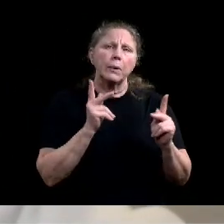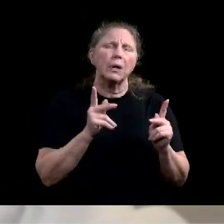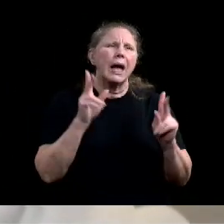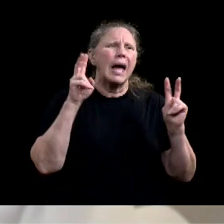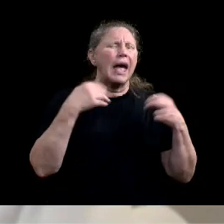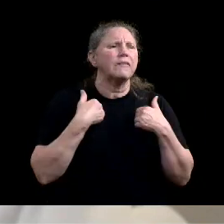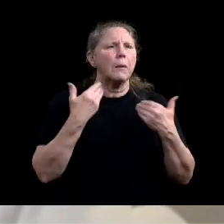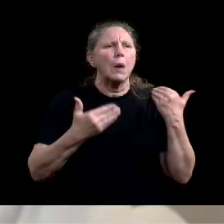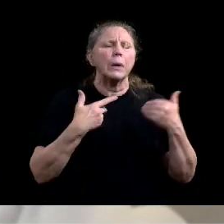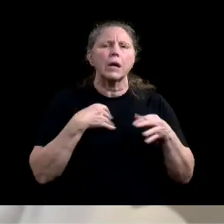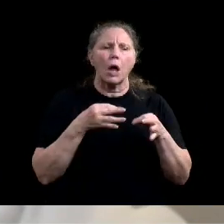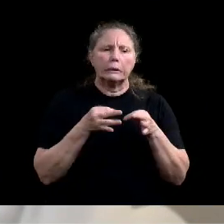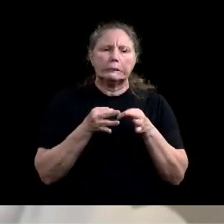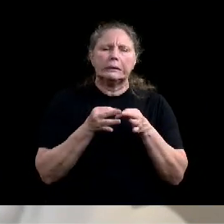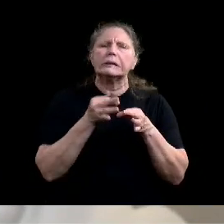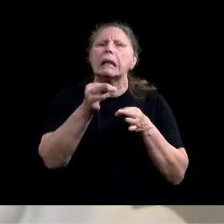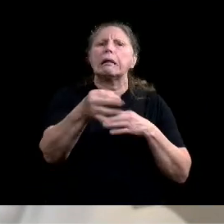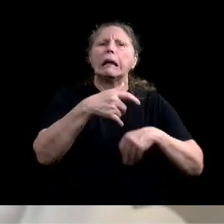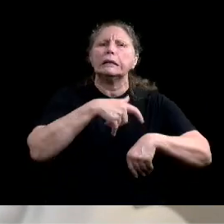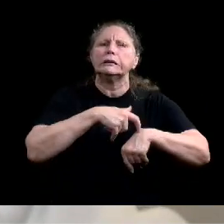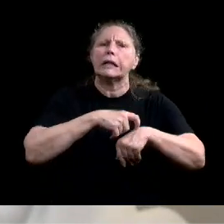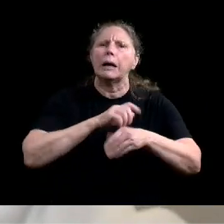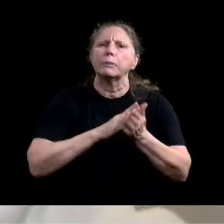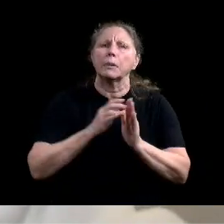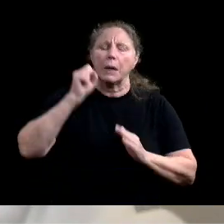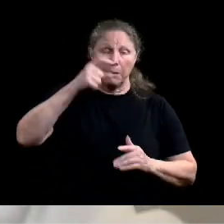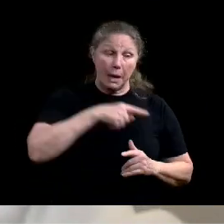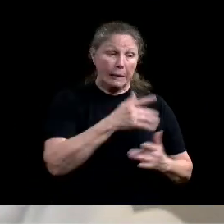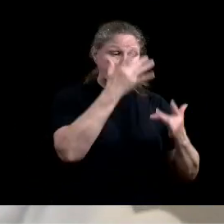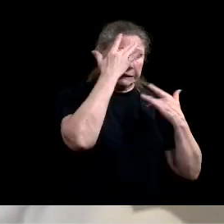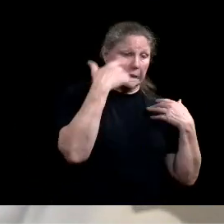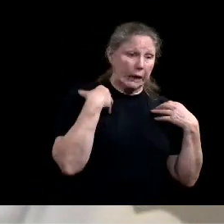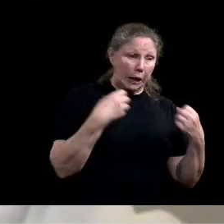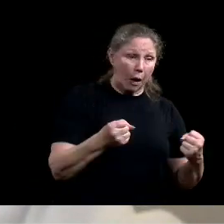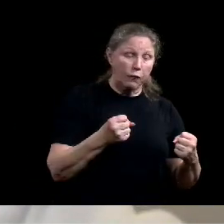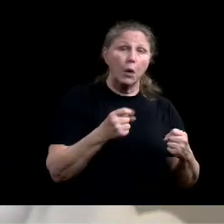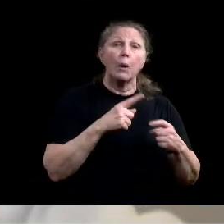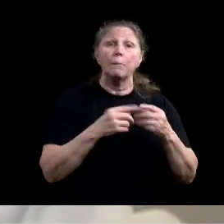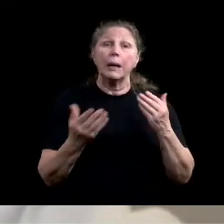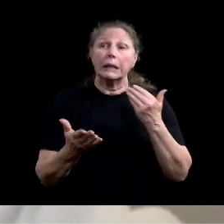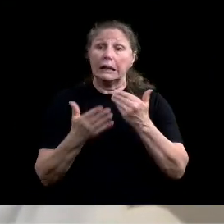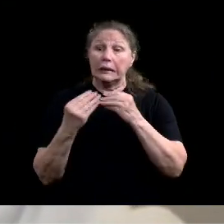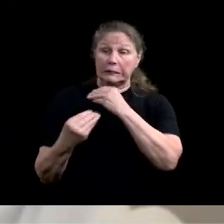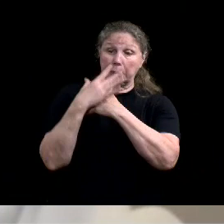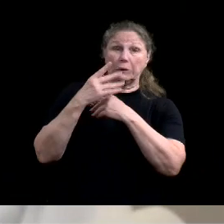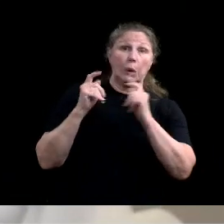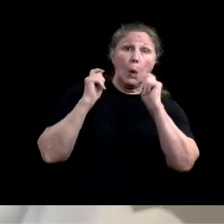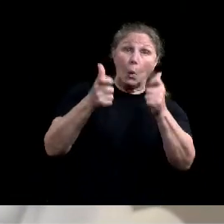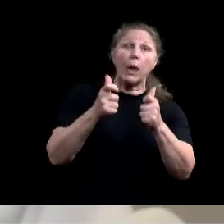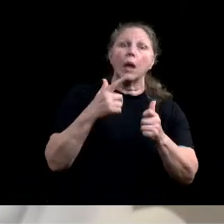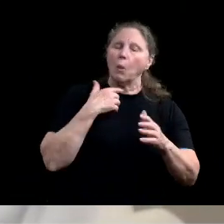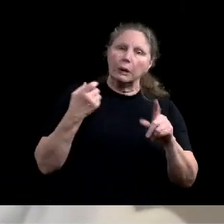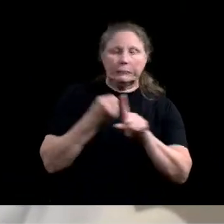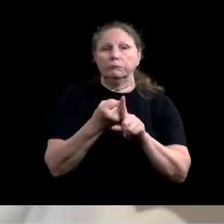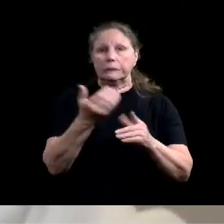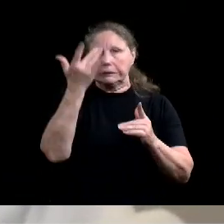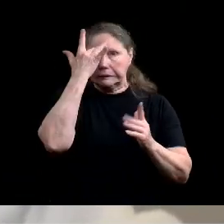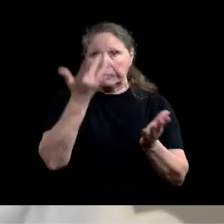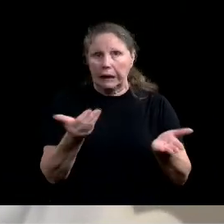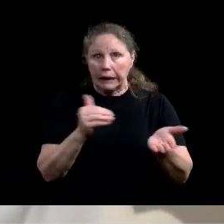than others. But it's probably still too early to comment in detail on the science there.